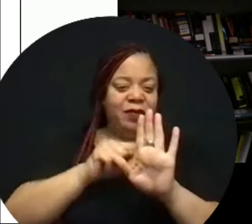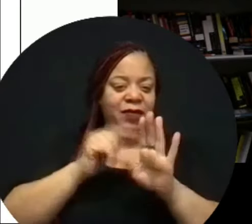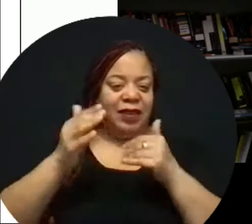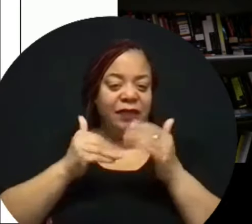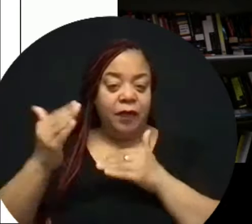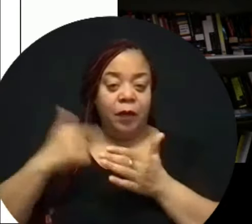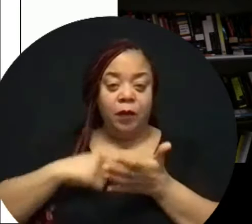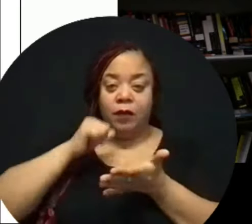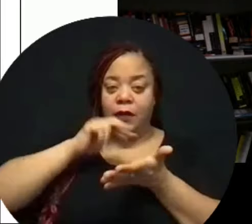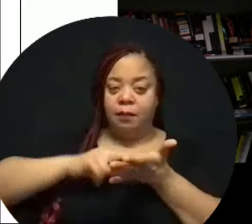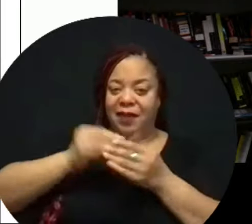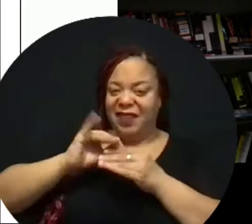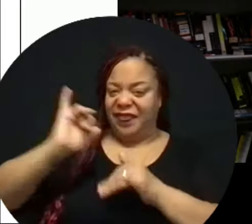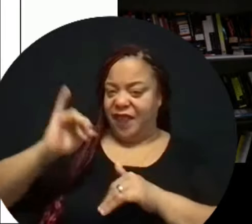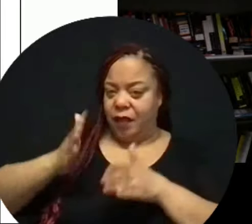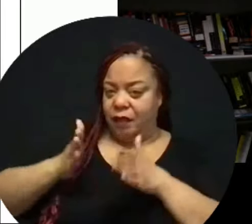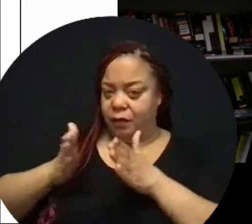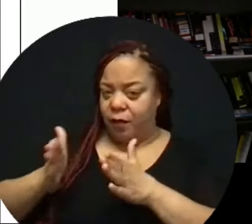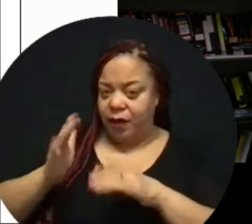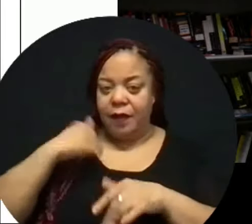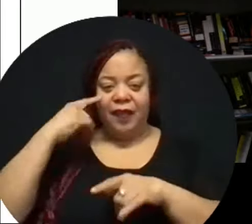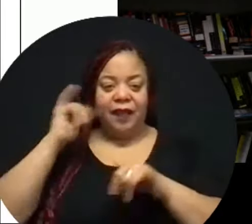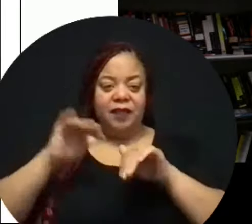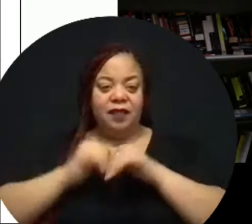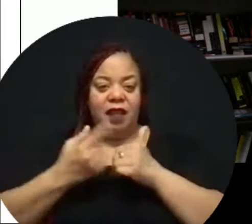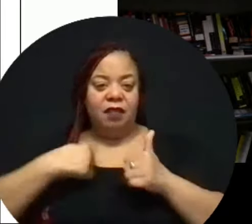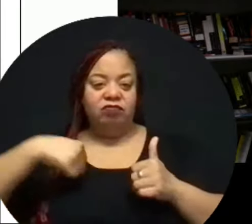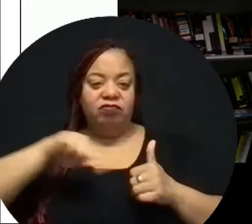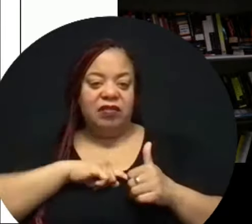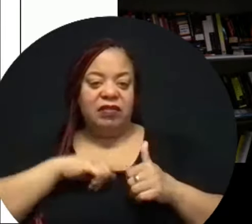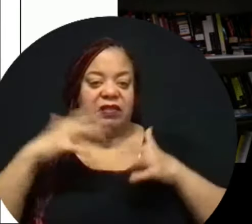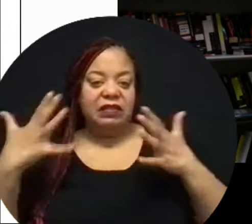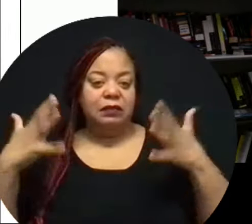I personally have been involved with People Strike,